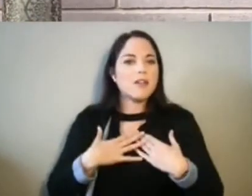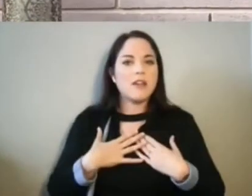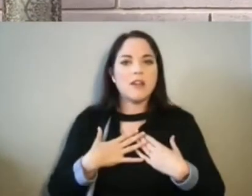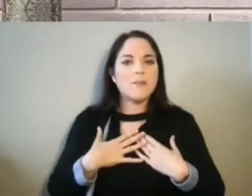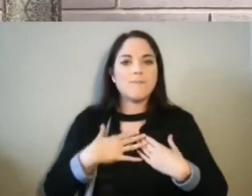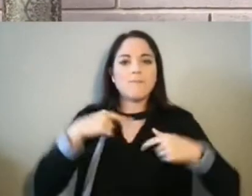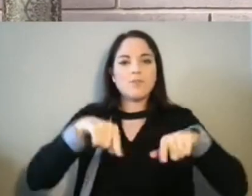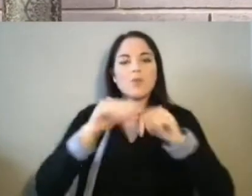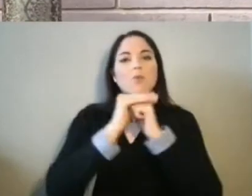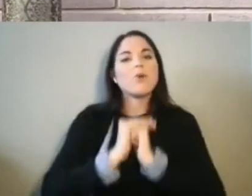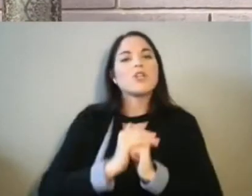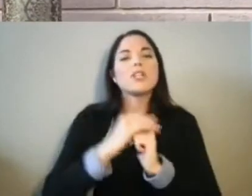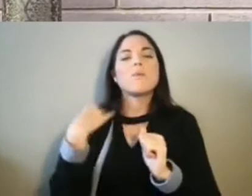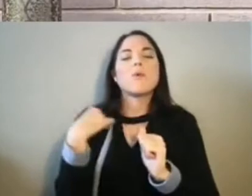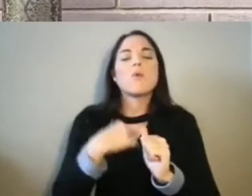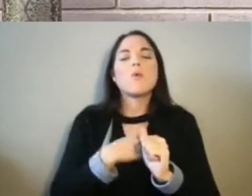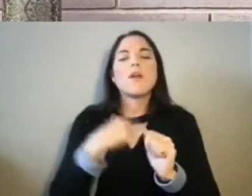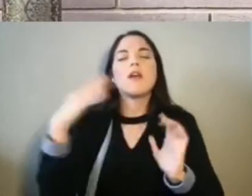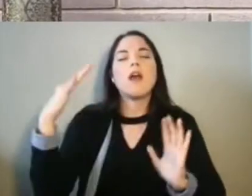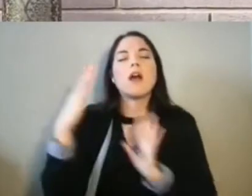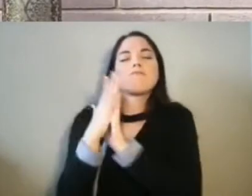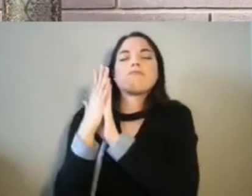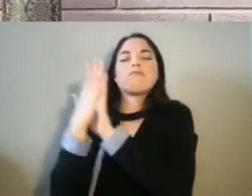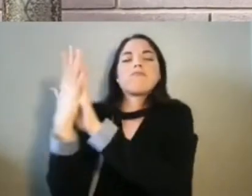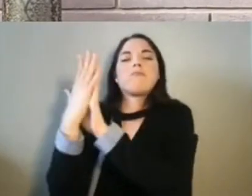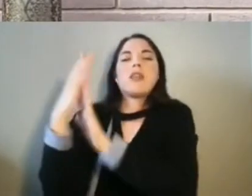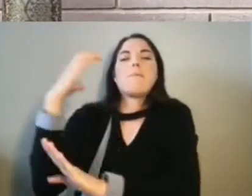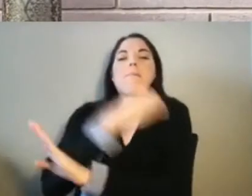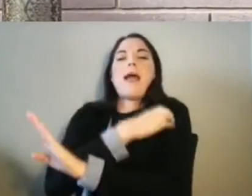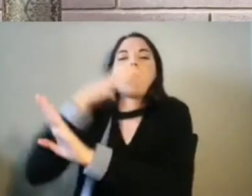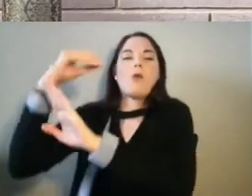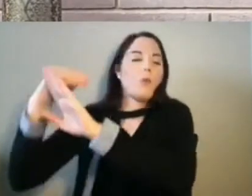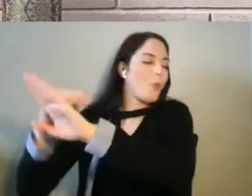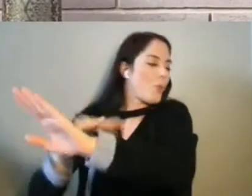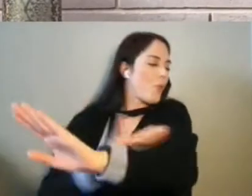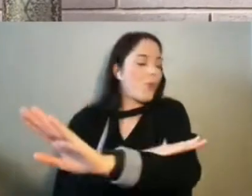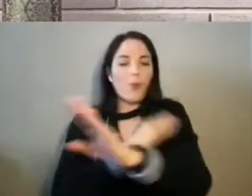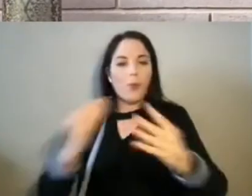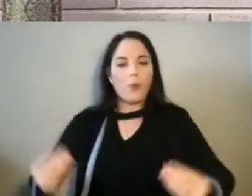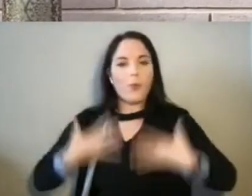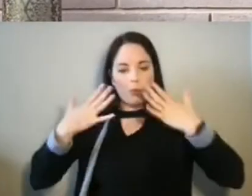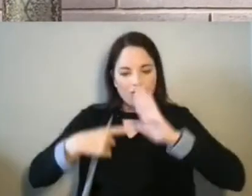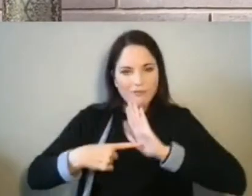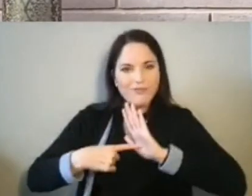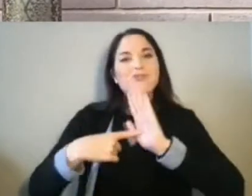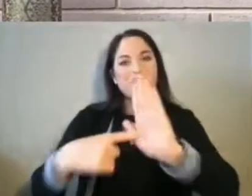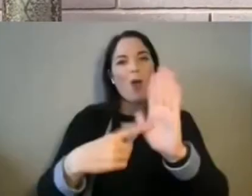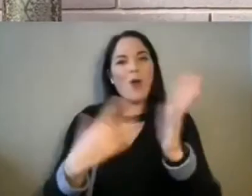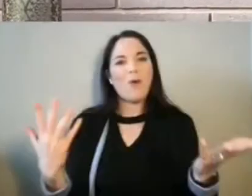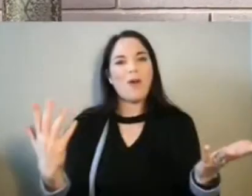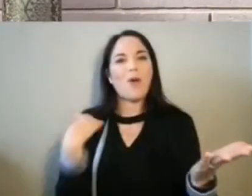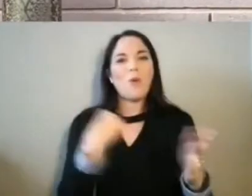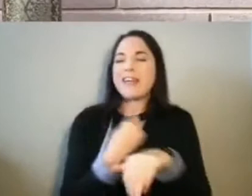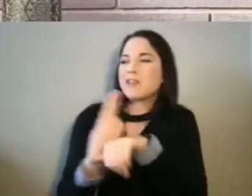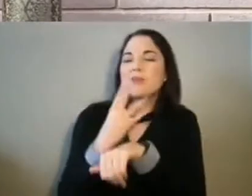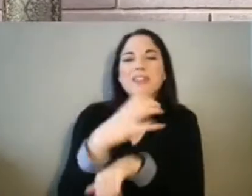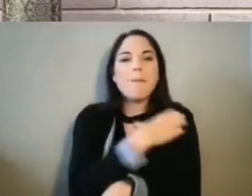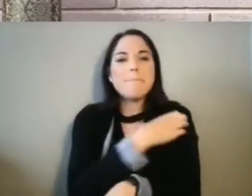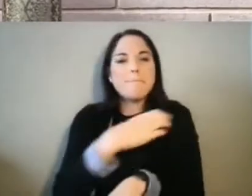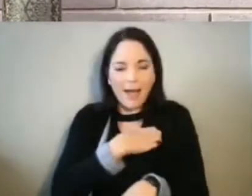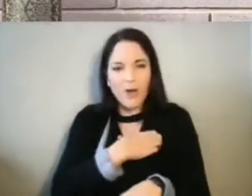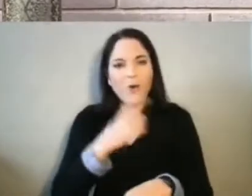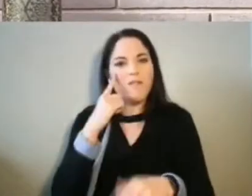life, is one of the greatest of spiritual powers. Compassion is one of the greatest of spiritual